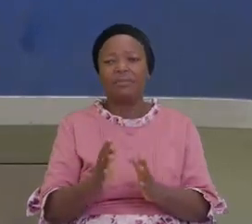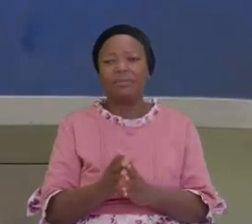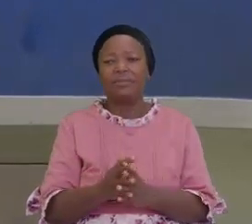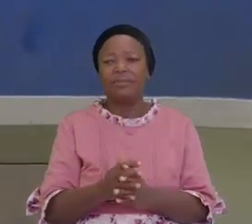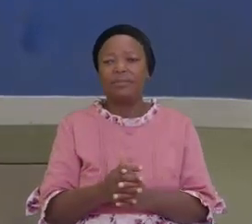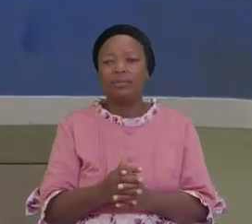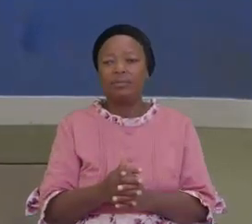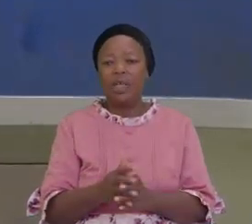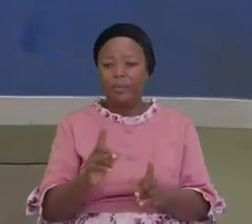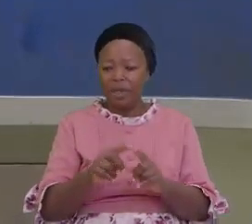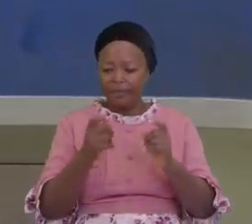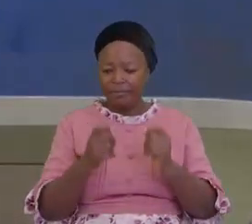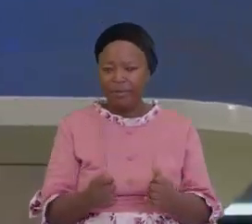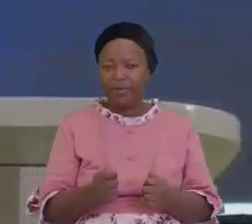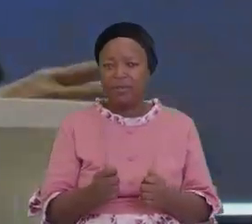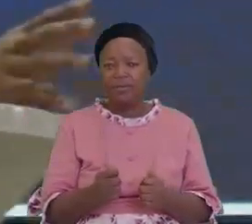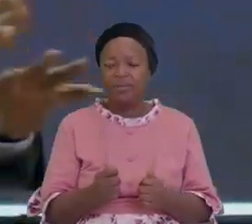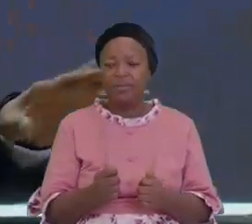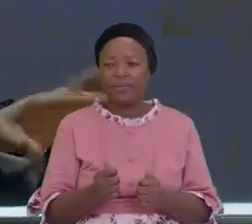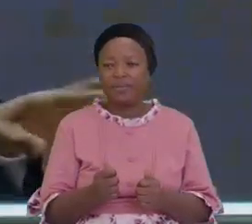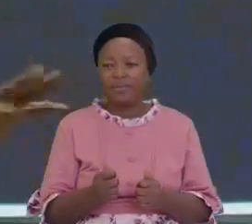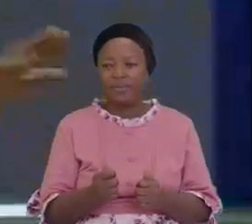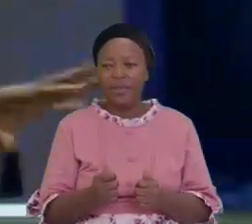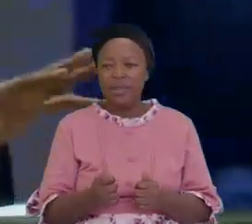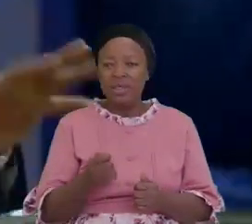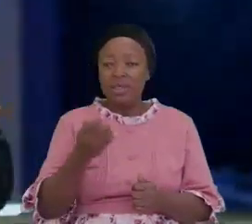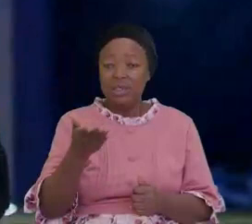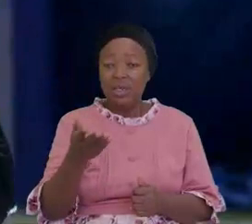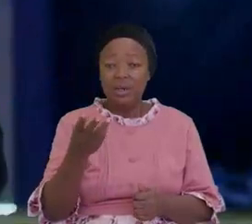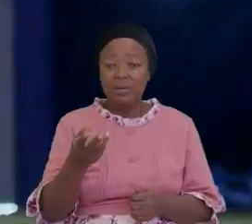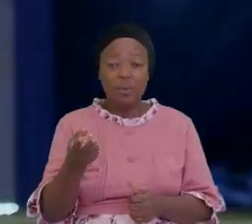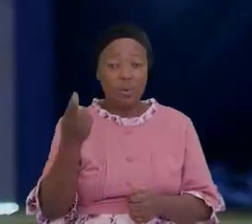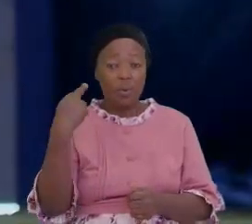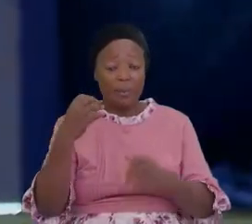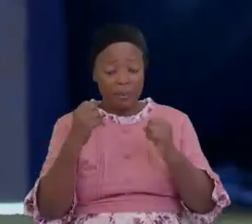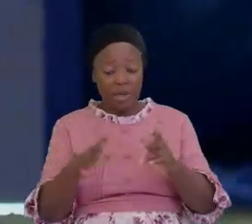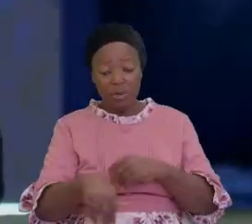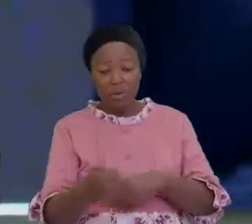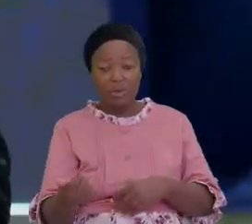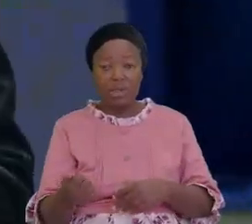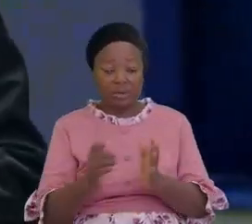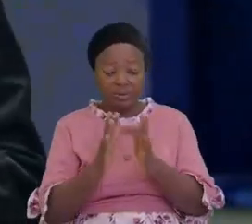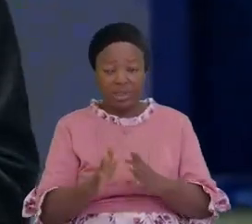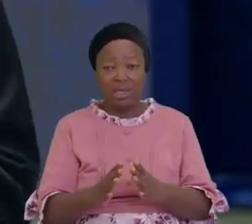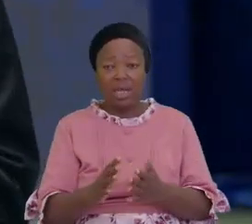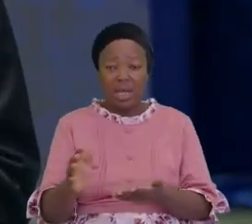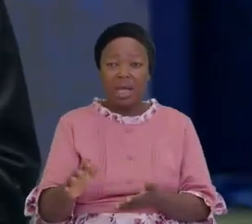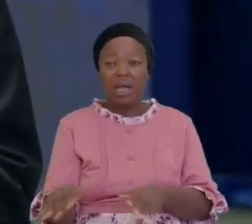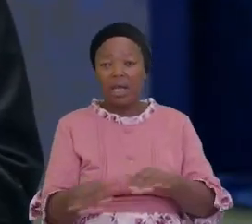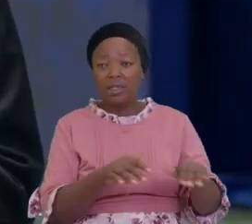All of a sudden, there were many other Christian activities I concentrated on.